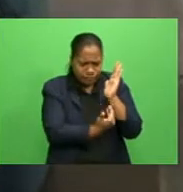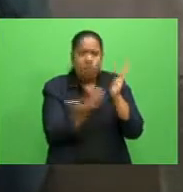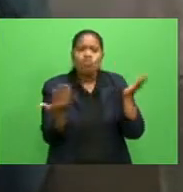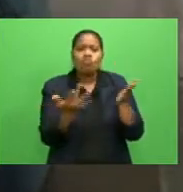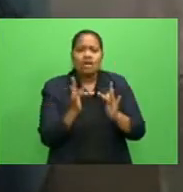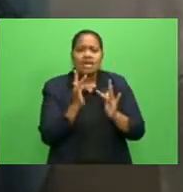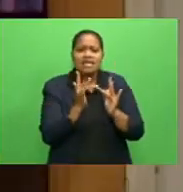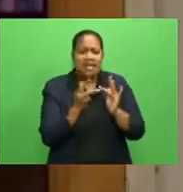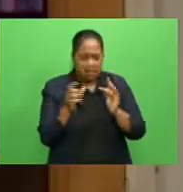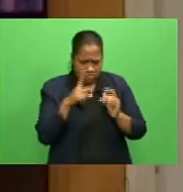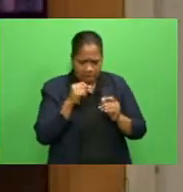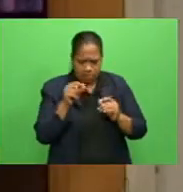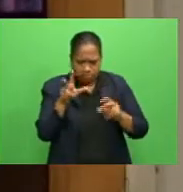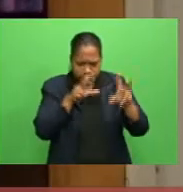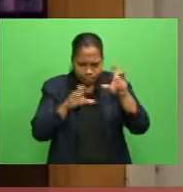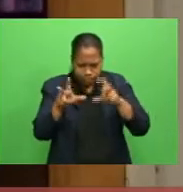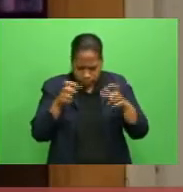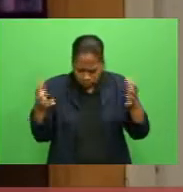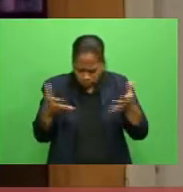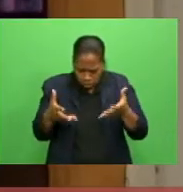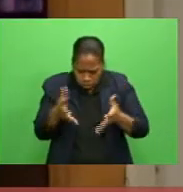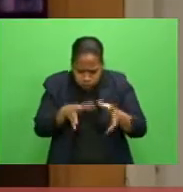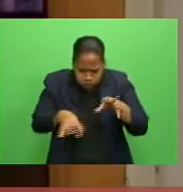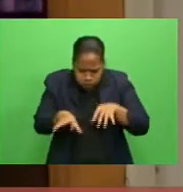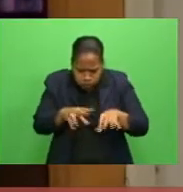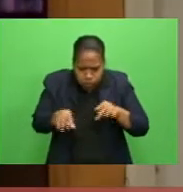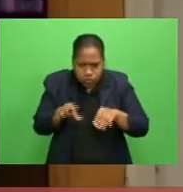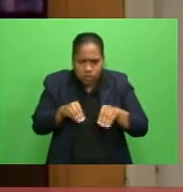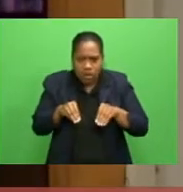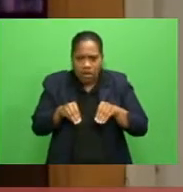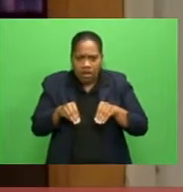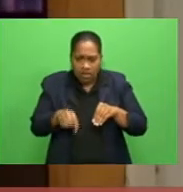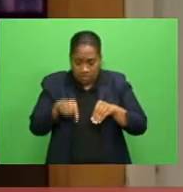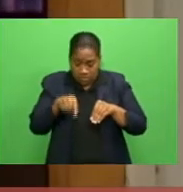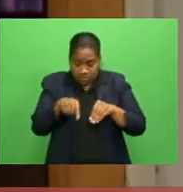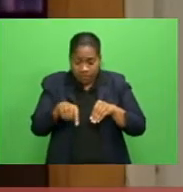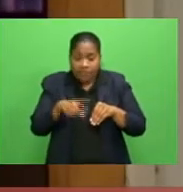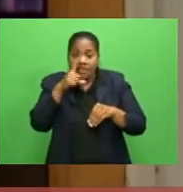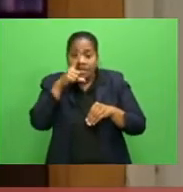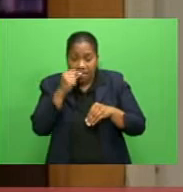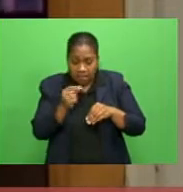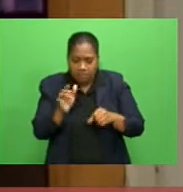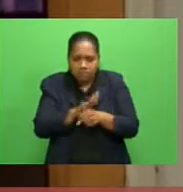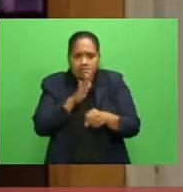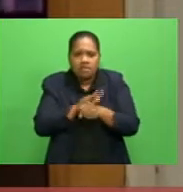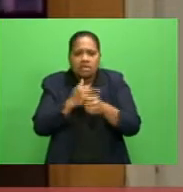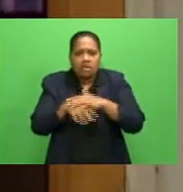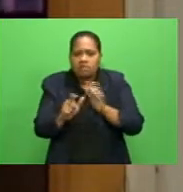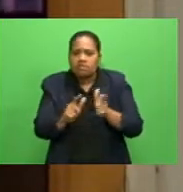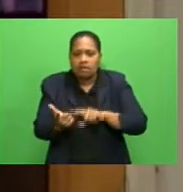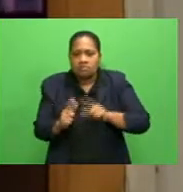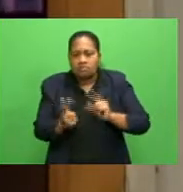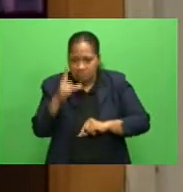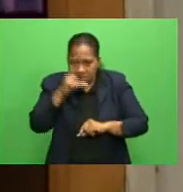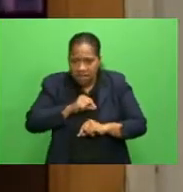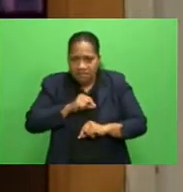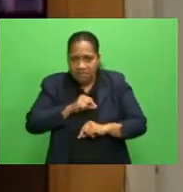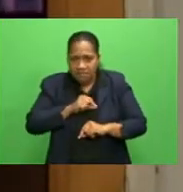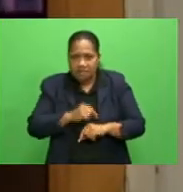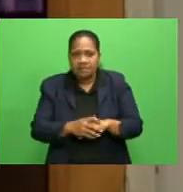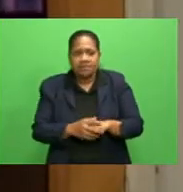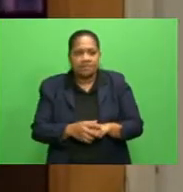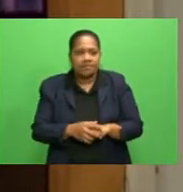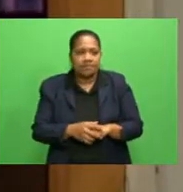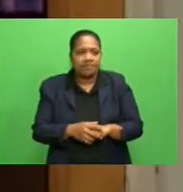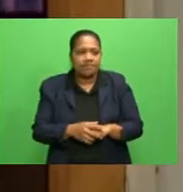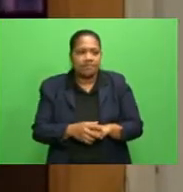drugs can be easily produced in clandestine labs and improvised spaces,